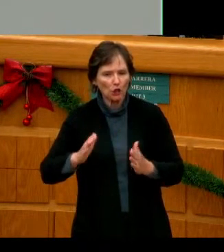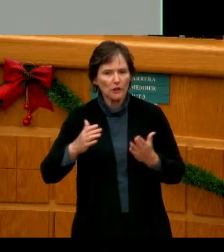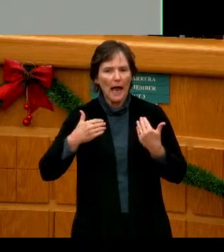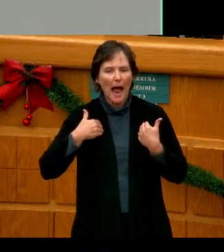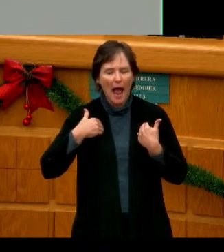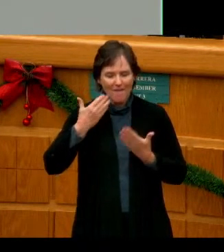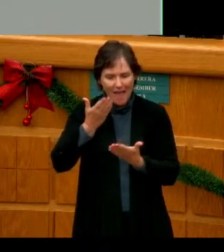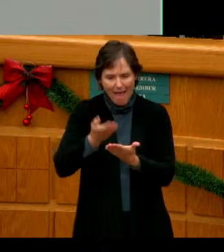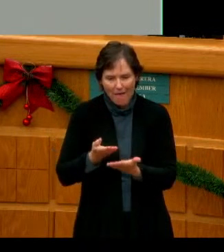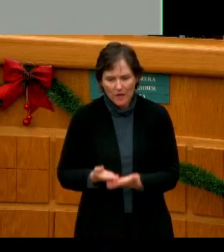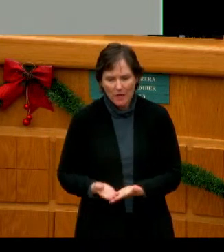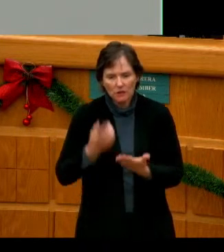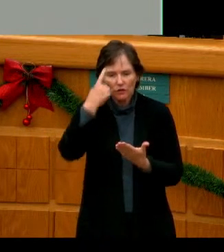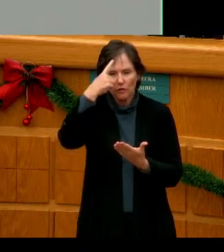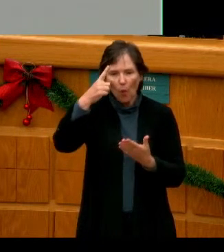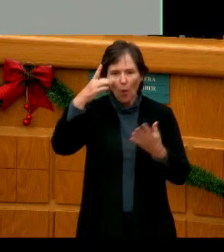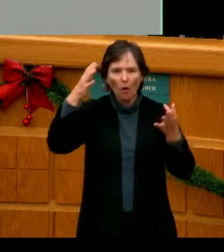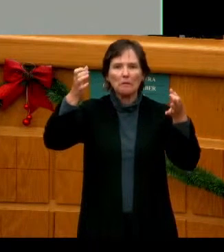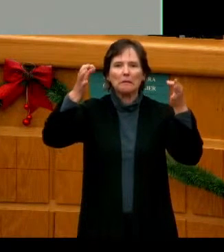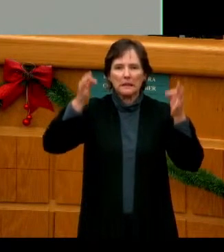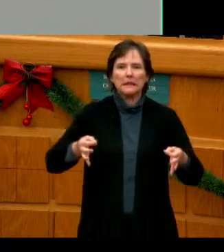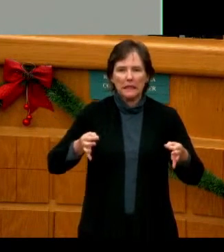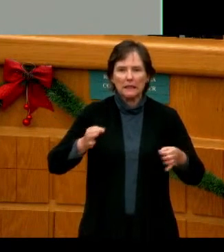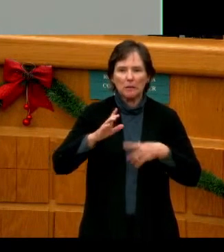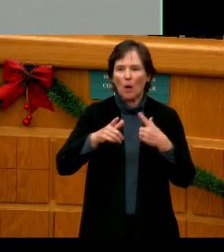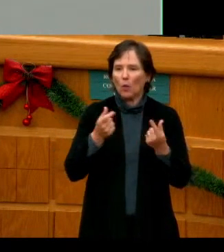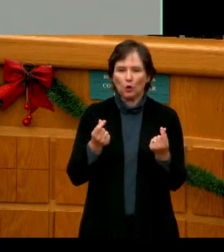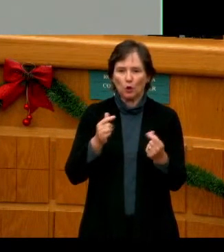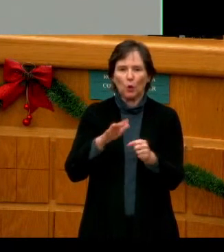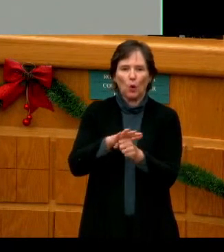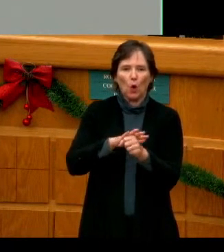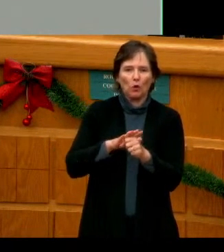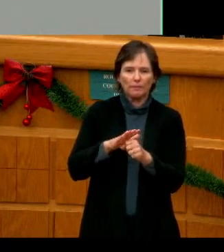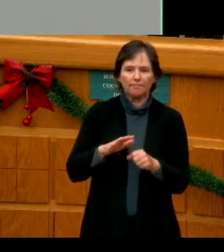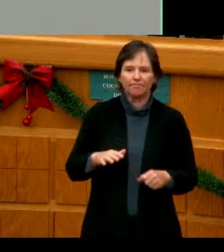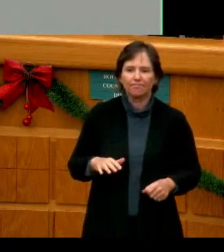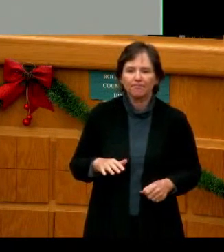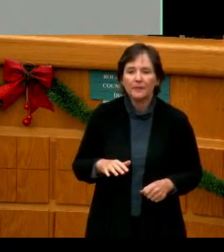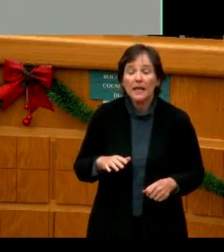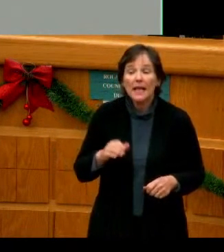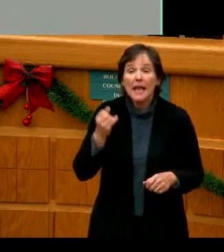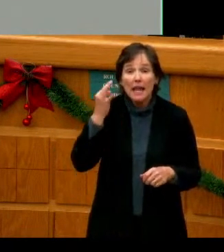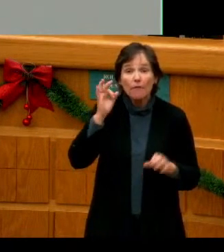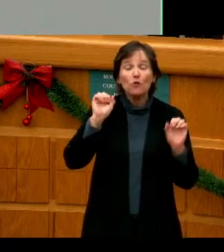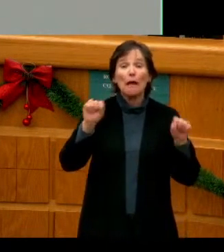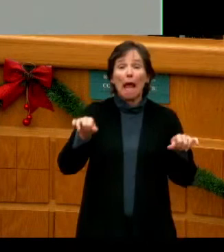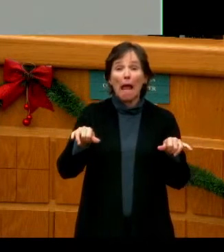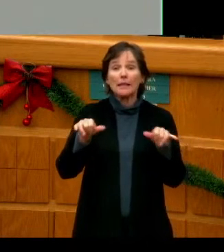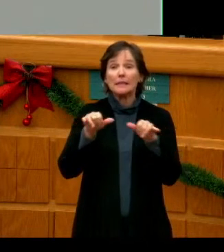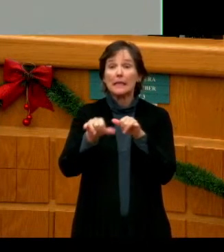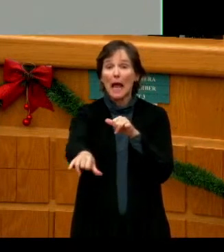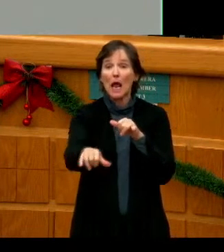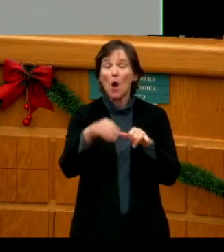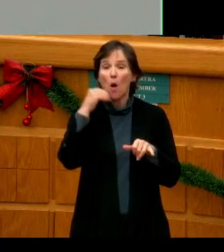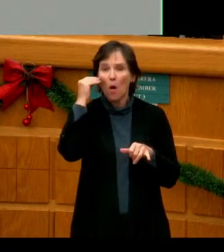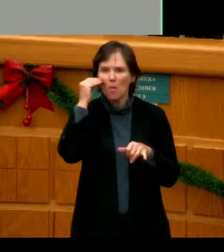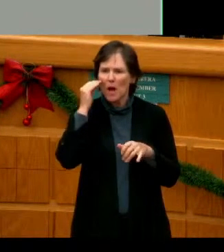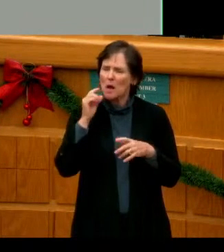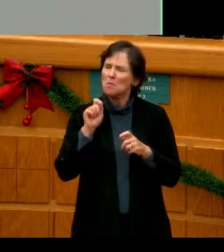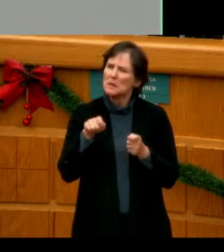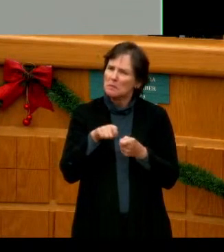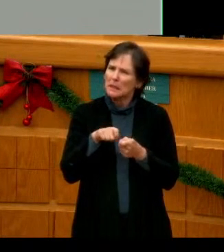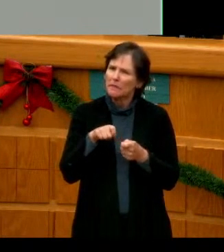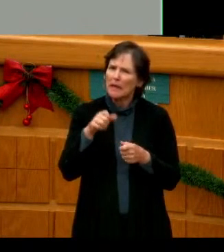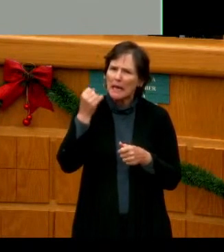behalf of local leaders. So there's a lot of interventions that are in place. You're urged to stay at home if you can right now, especially if you're